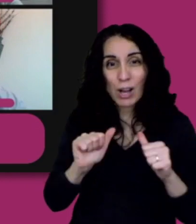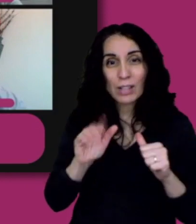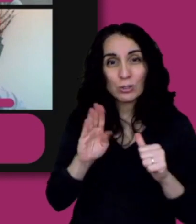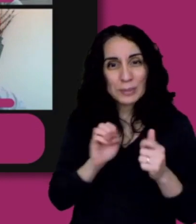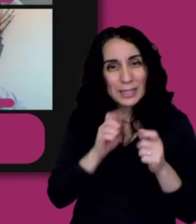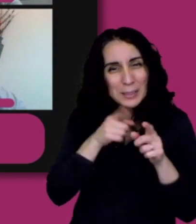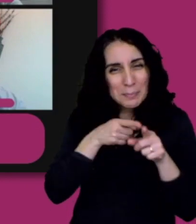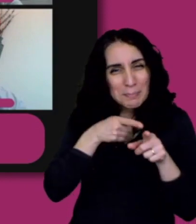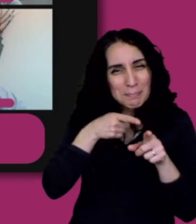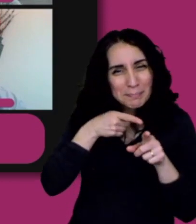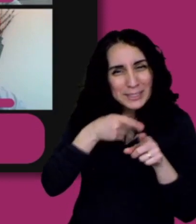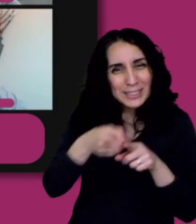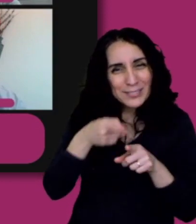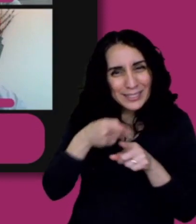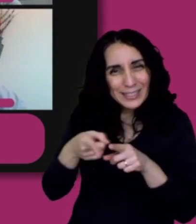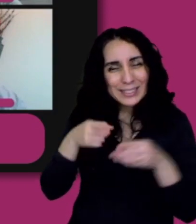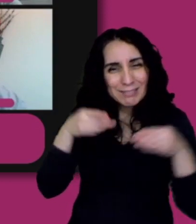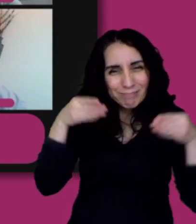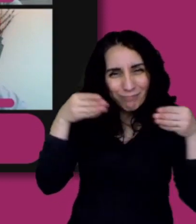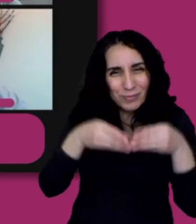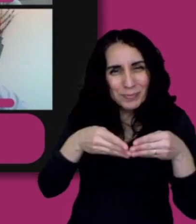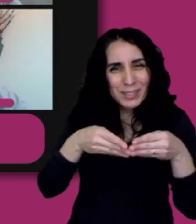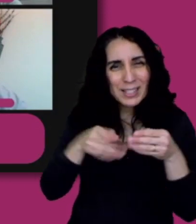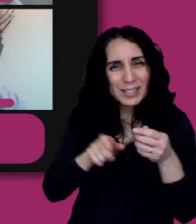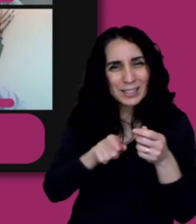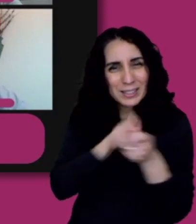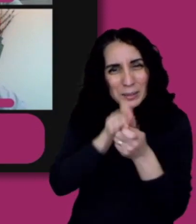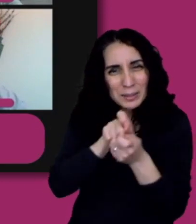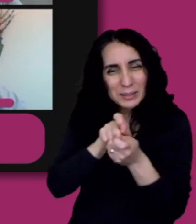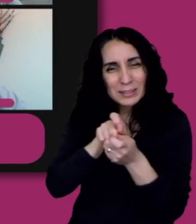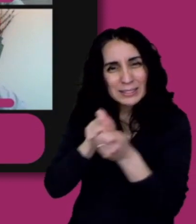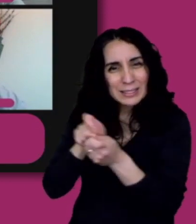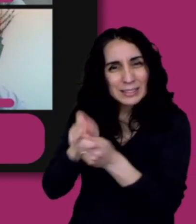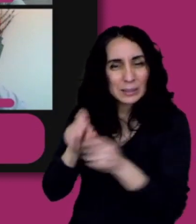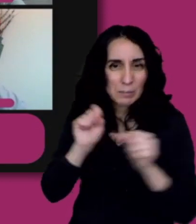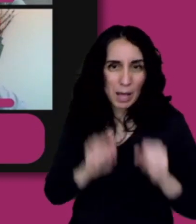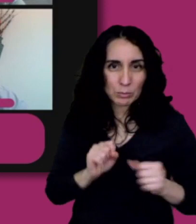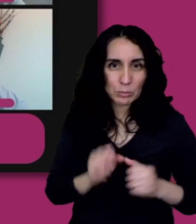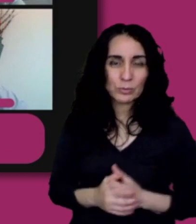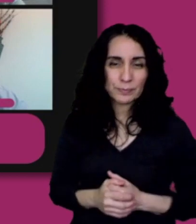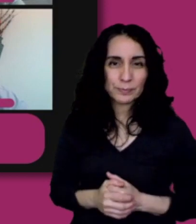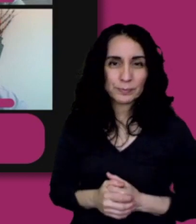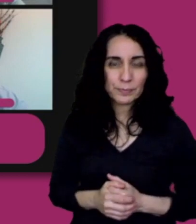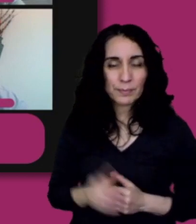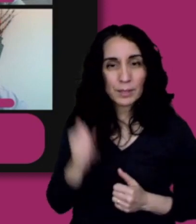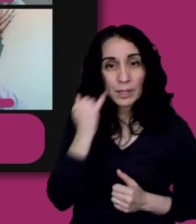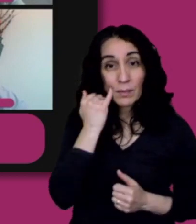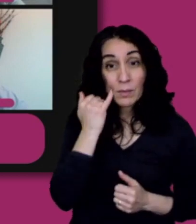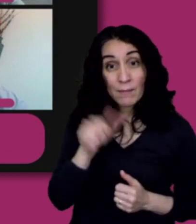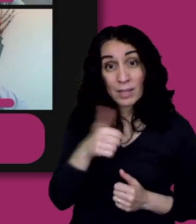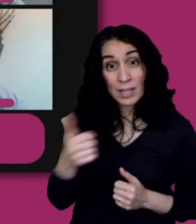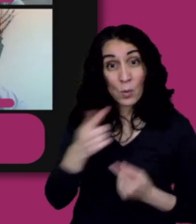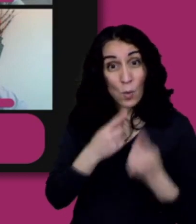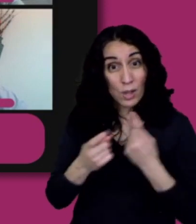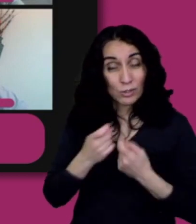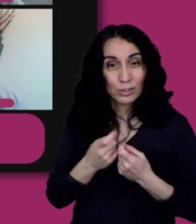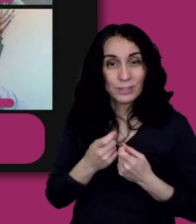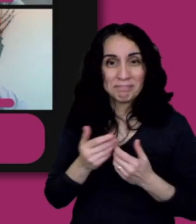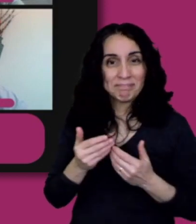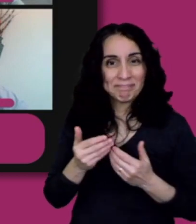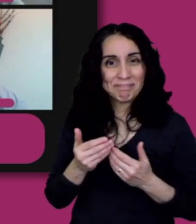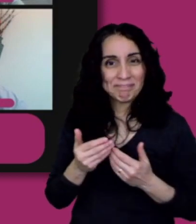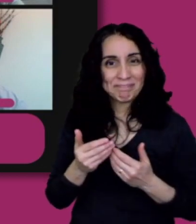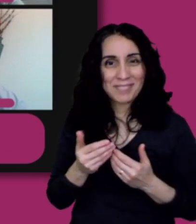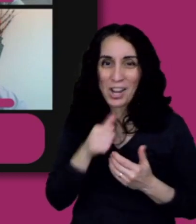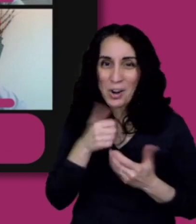idea, try to be as specific as possible. If anyone has questions on that, I don't want to take